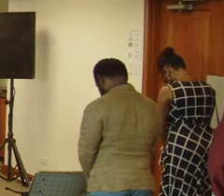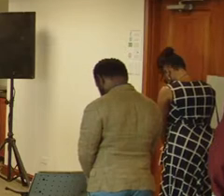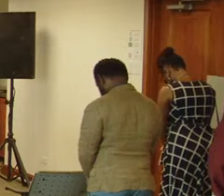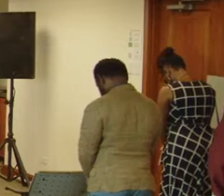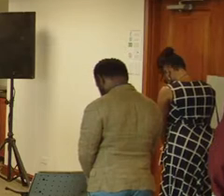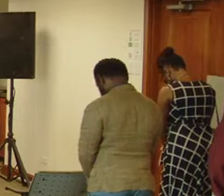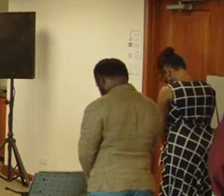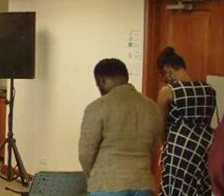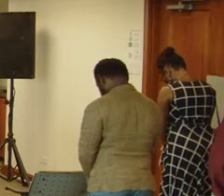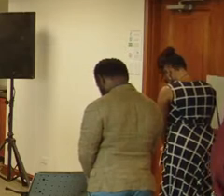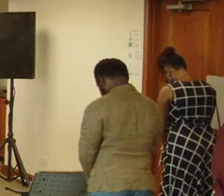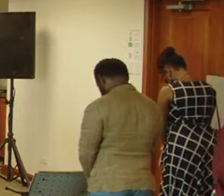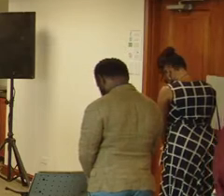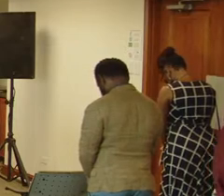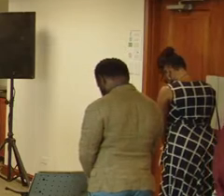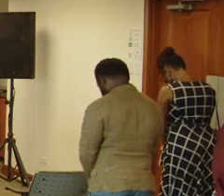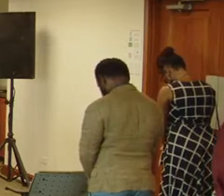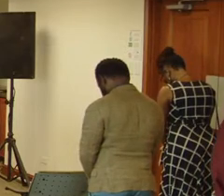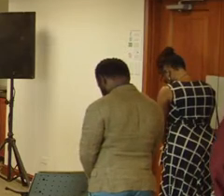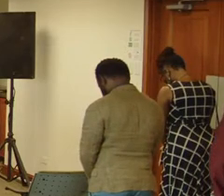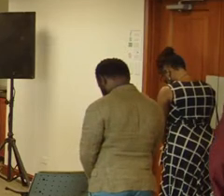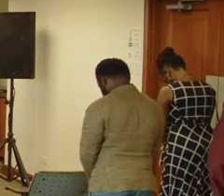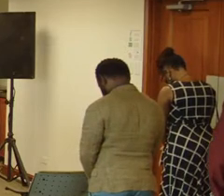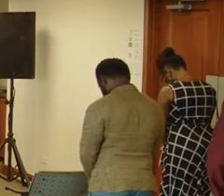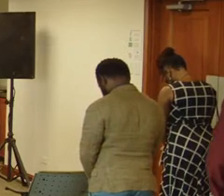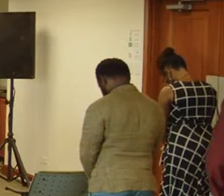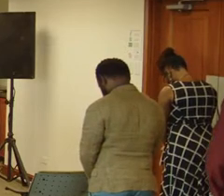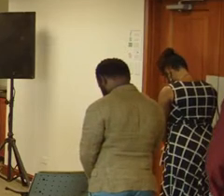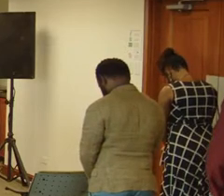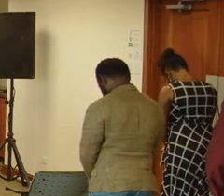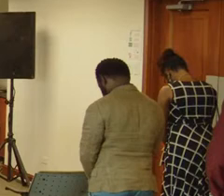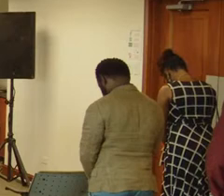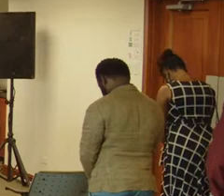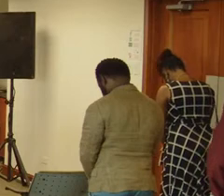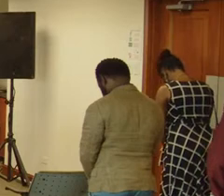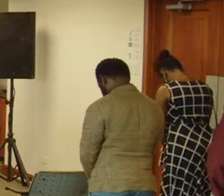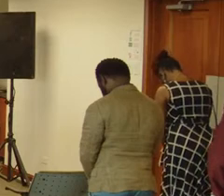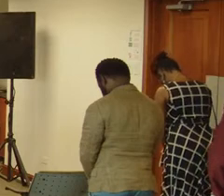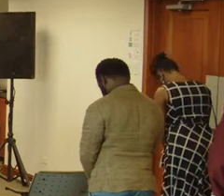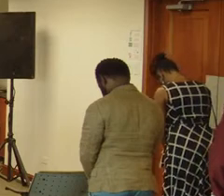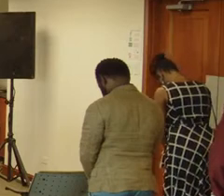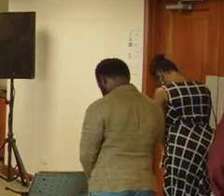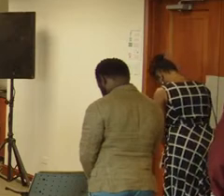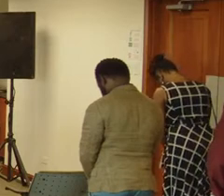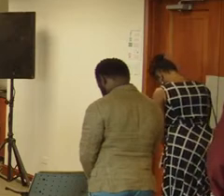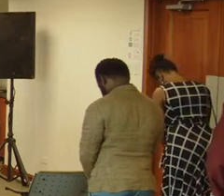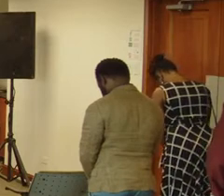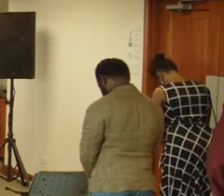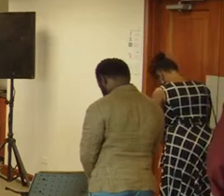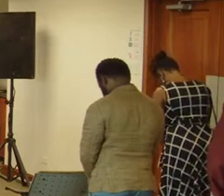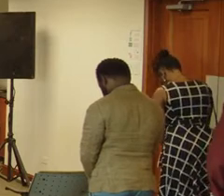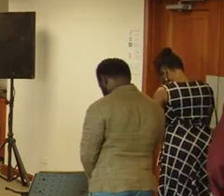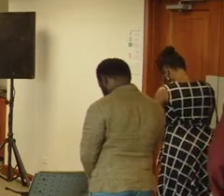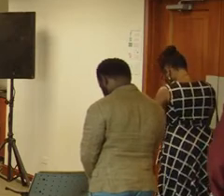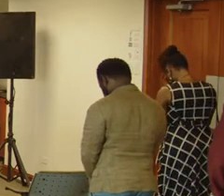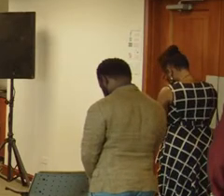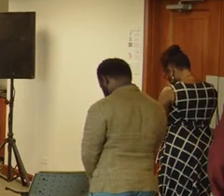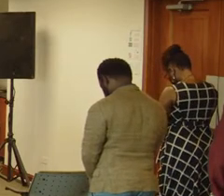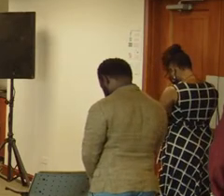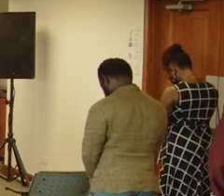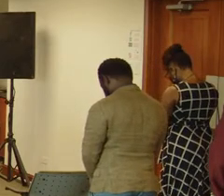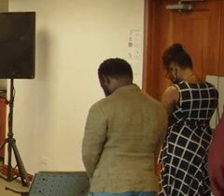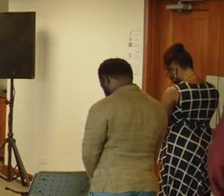O Lord, it is from you that we have taken the talents that were necessary to be able to bring this